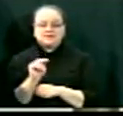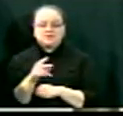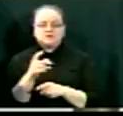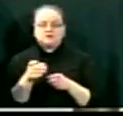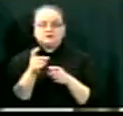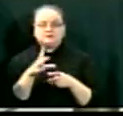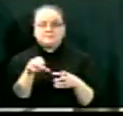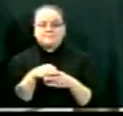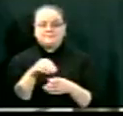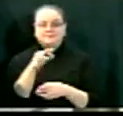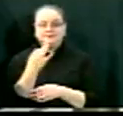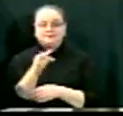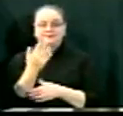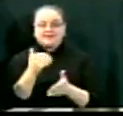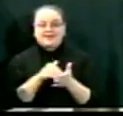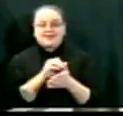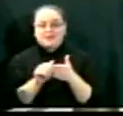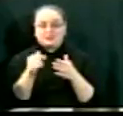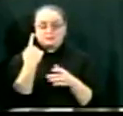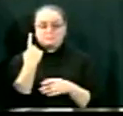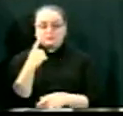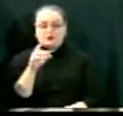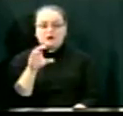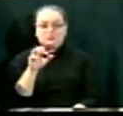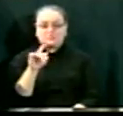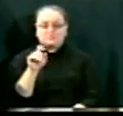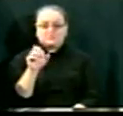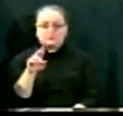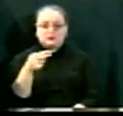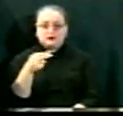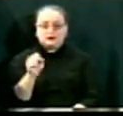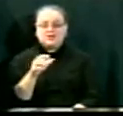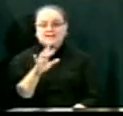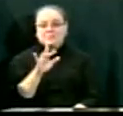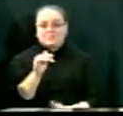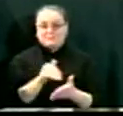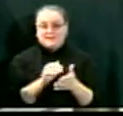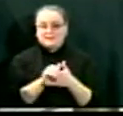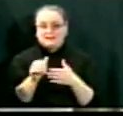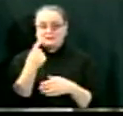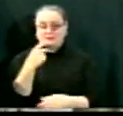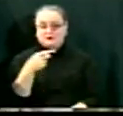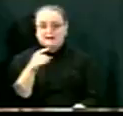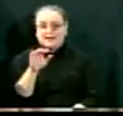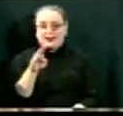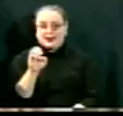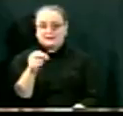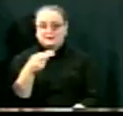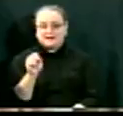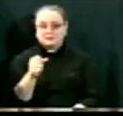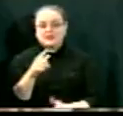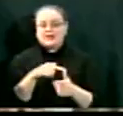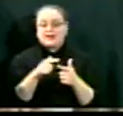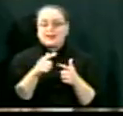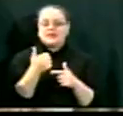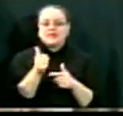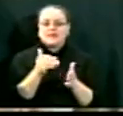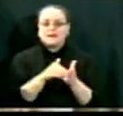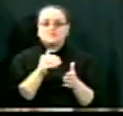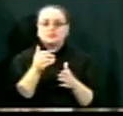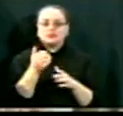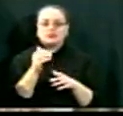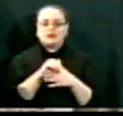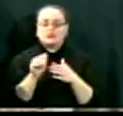over $19,000 for Carter High School, over $25,000 for Gibbs High School, and over $10,000 each